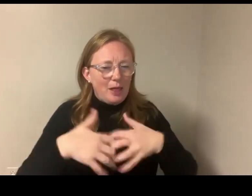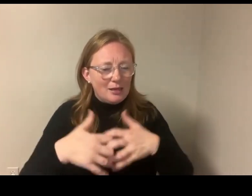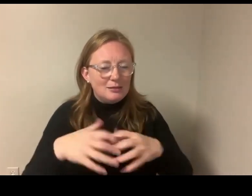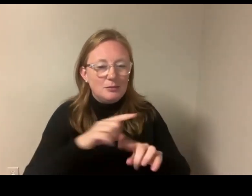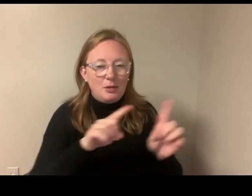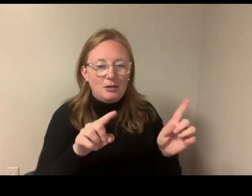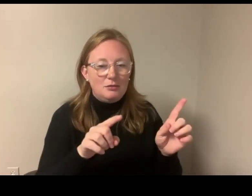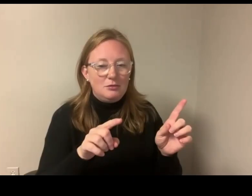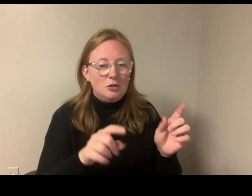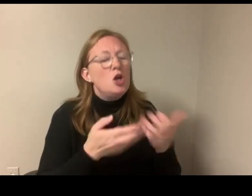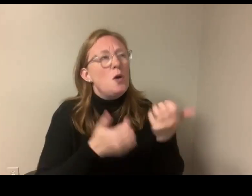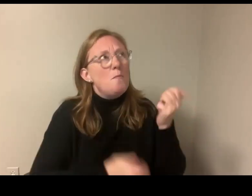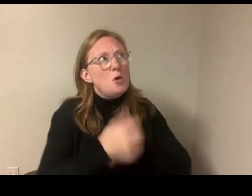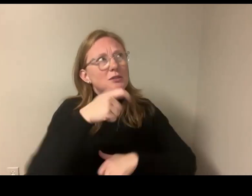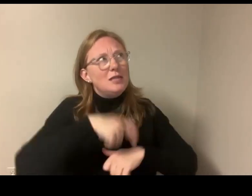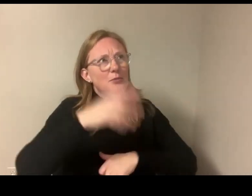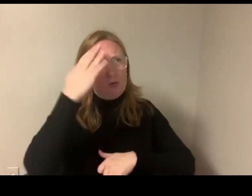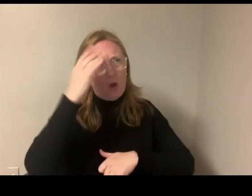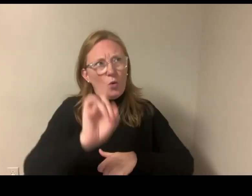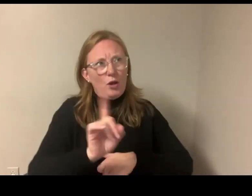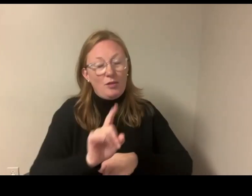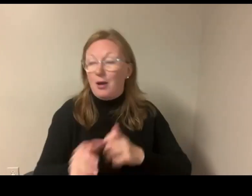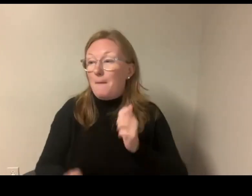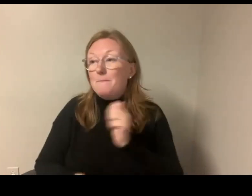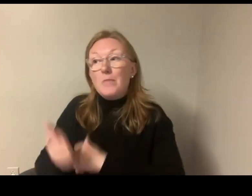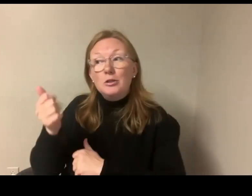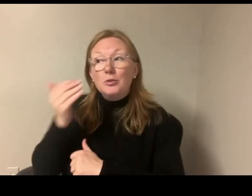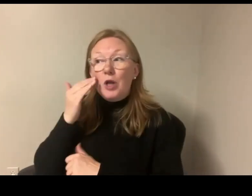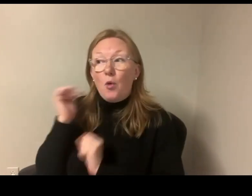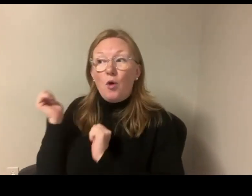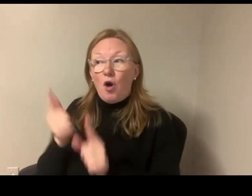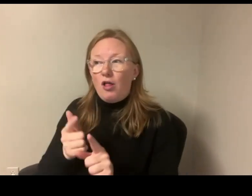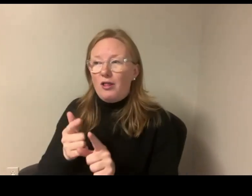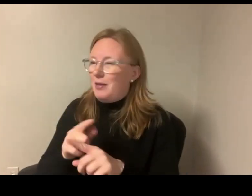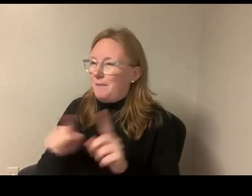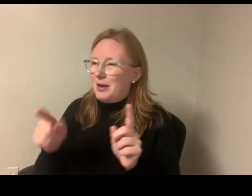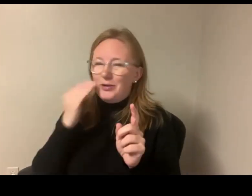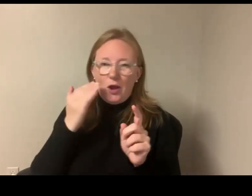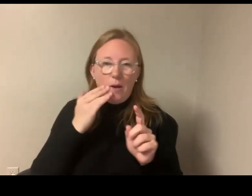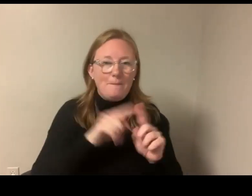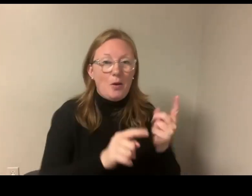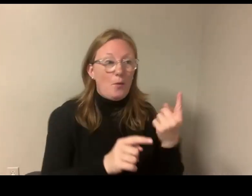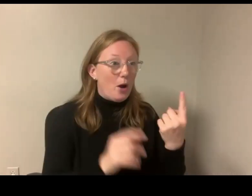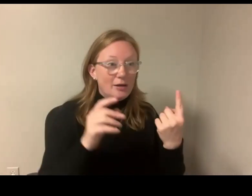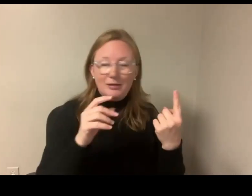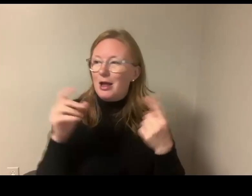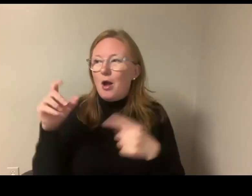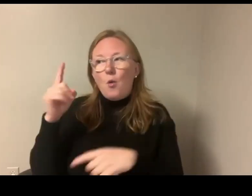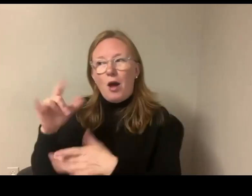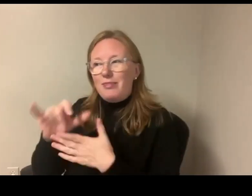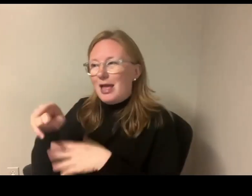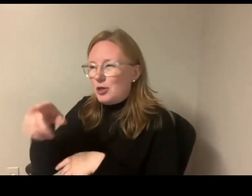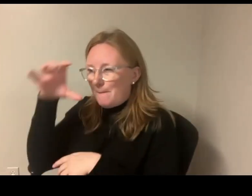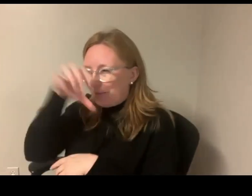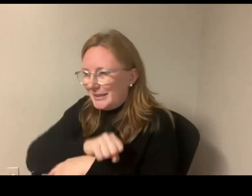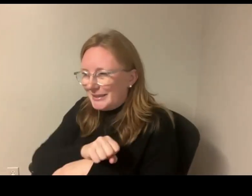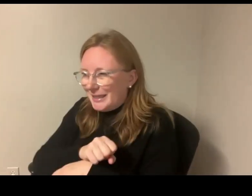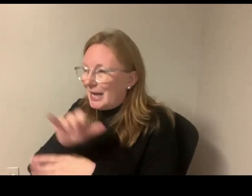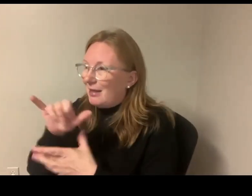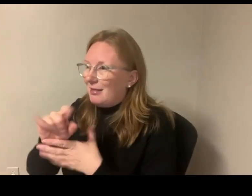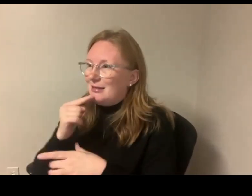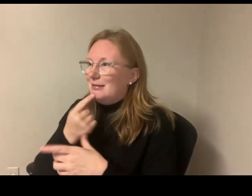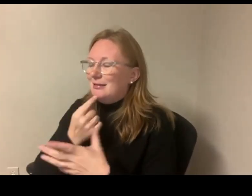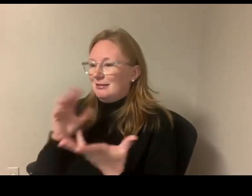and we generally know where they all are. It seems to be the spread one all over the place. The one that we're missing in times of need is the one that all of a sudden Yeah.